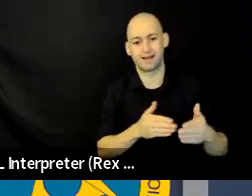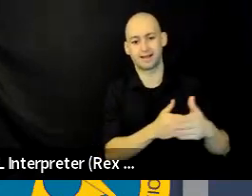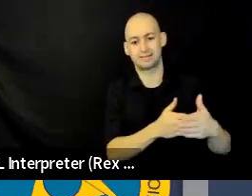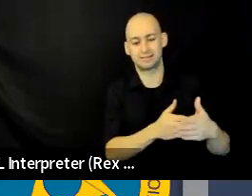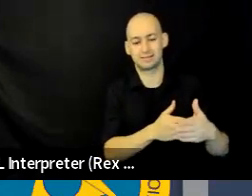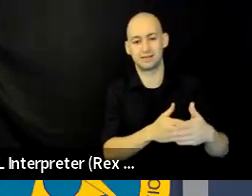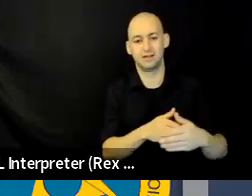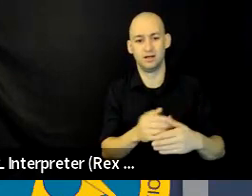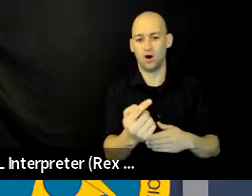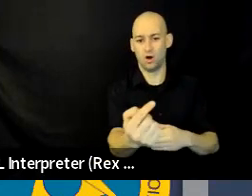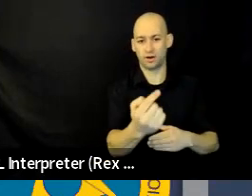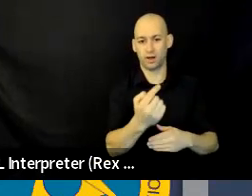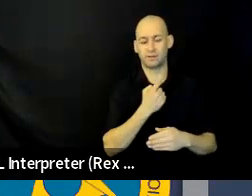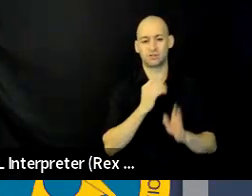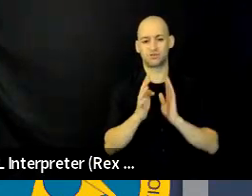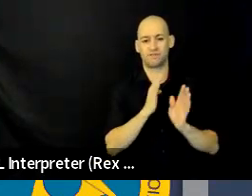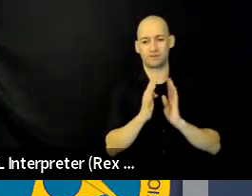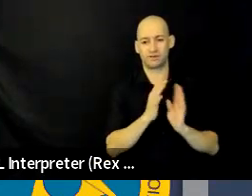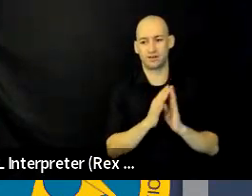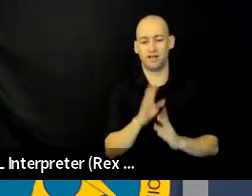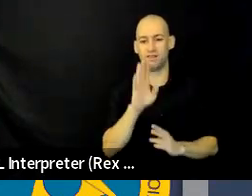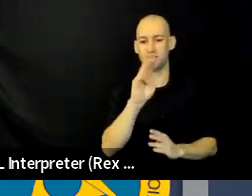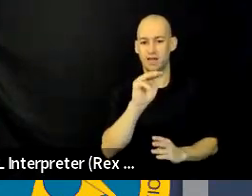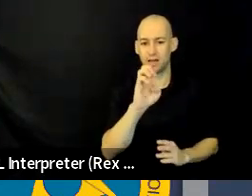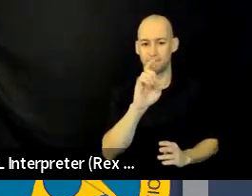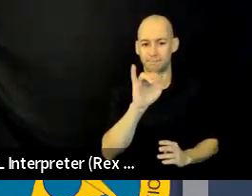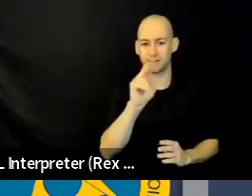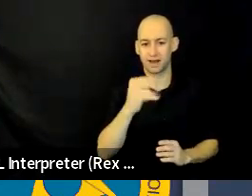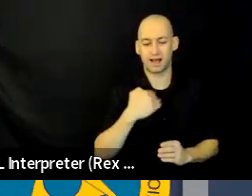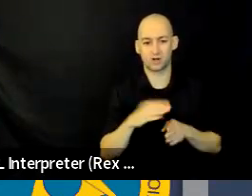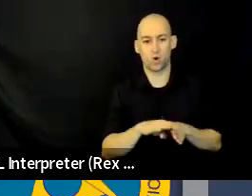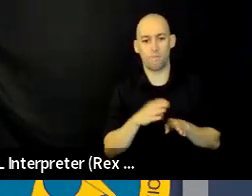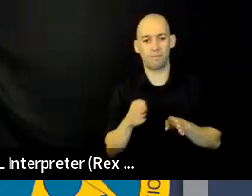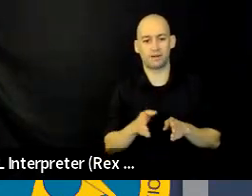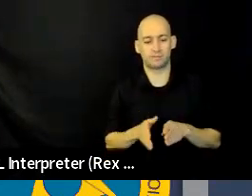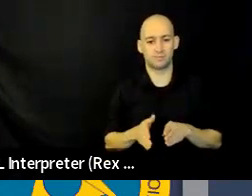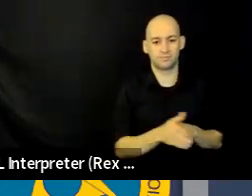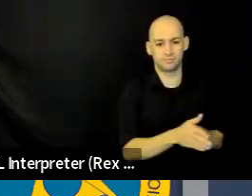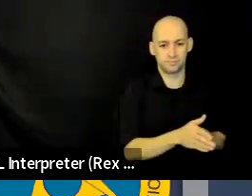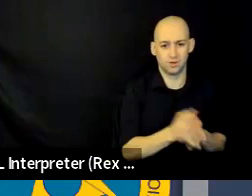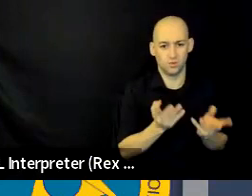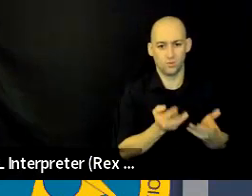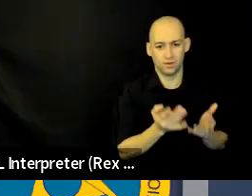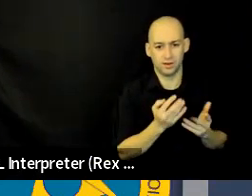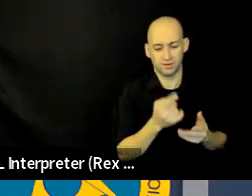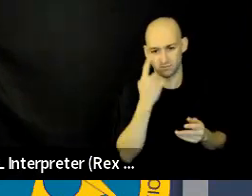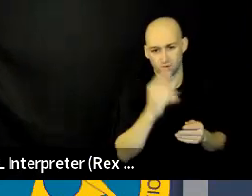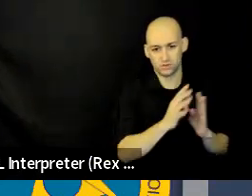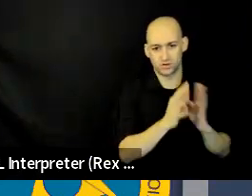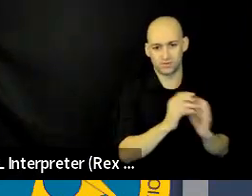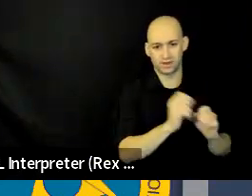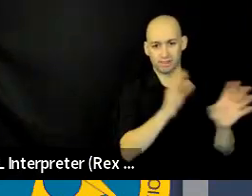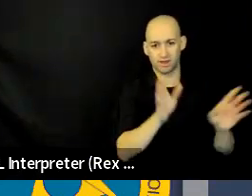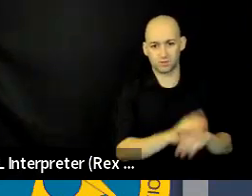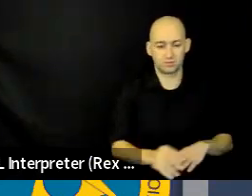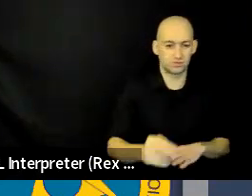southbound US 101 traffic, and there's a median opening. Well, the semi trucks are waiting for the traffic to clear. So